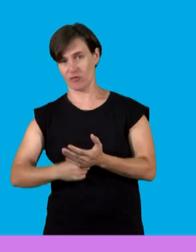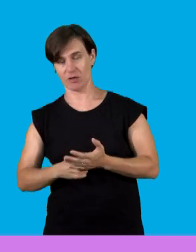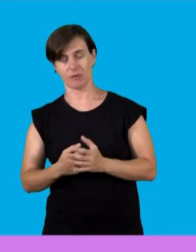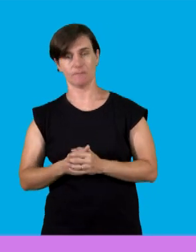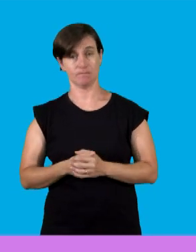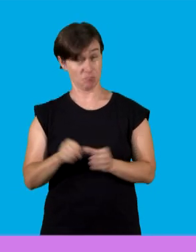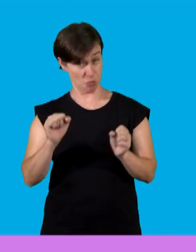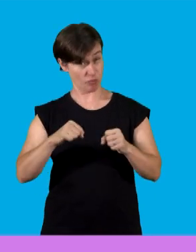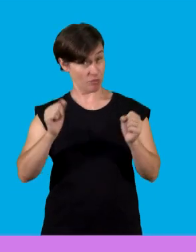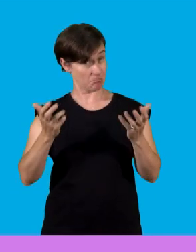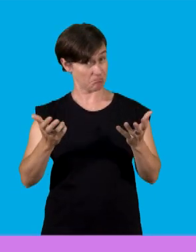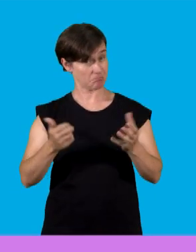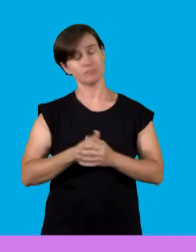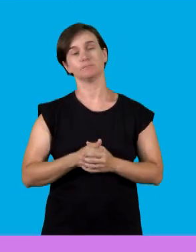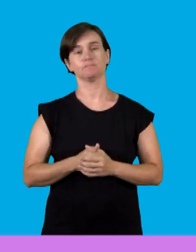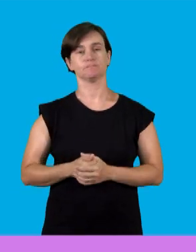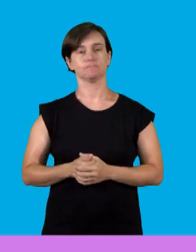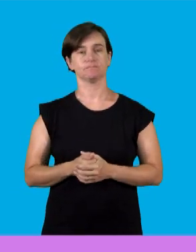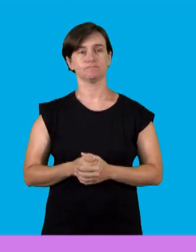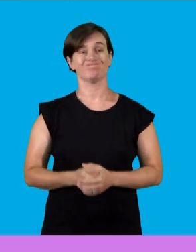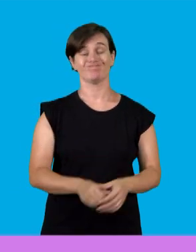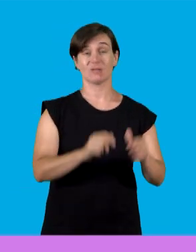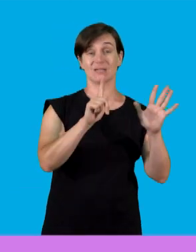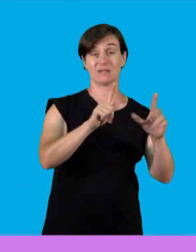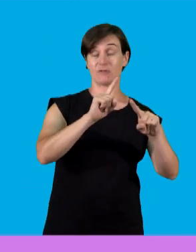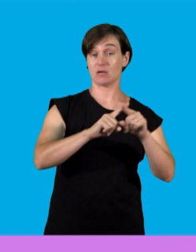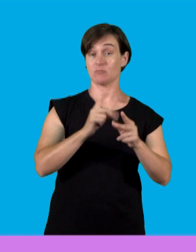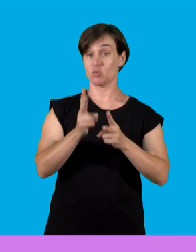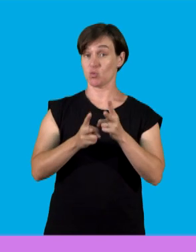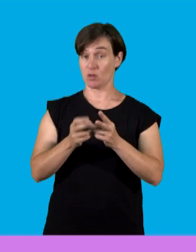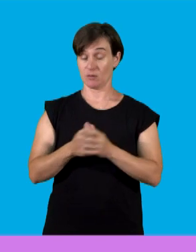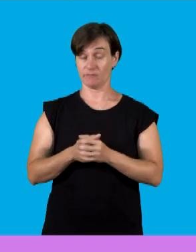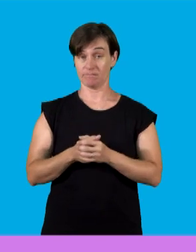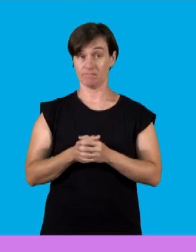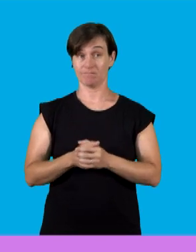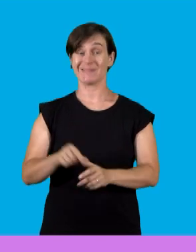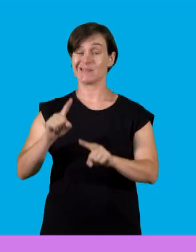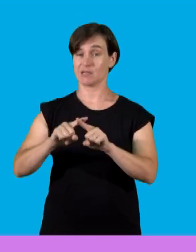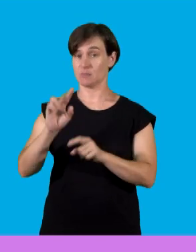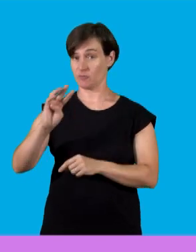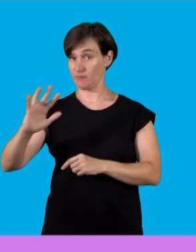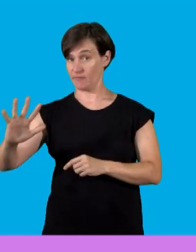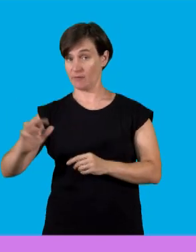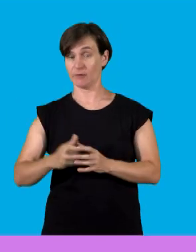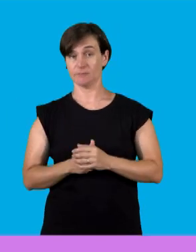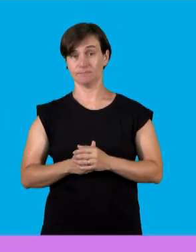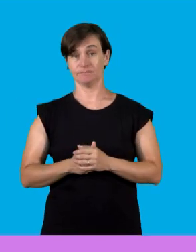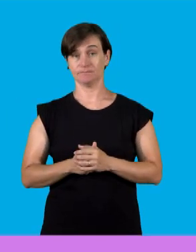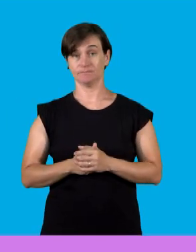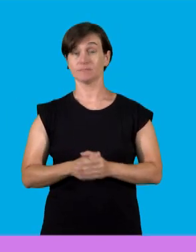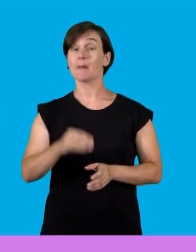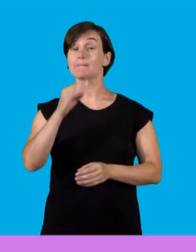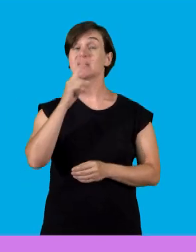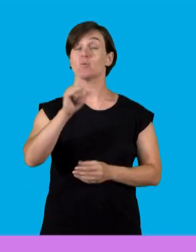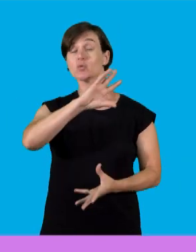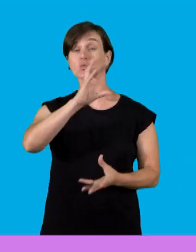for his father. We agree? So let's type that in. 7 multiply by 12 multiply by 45.